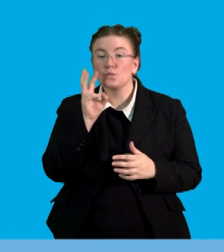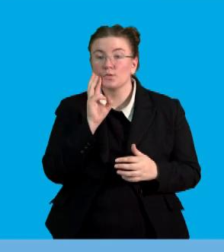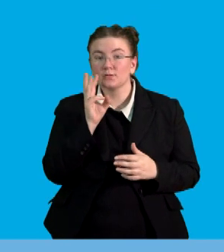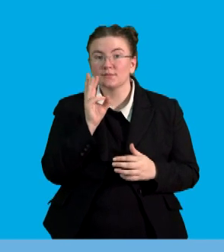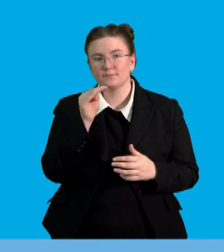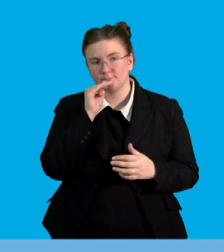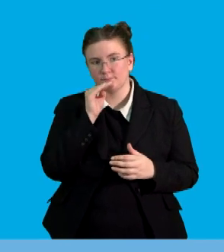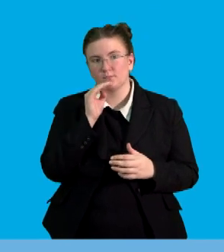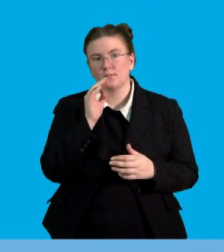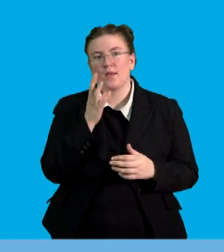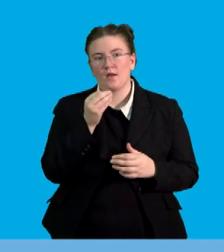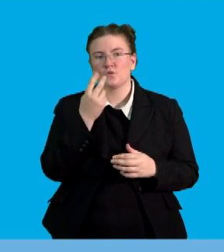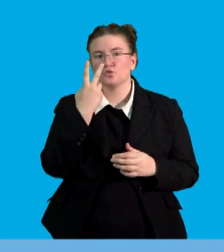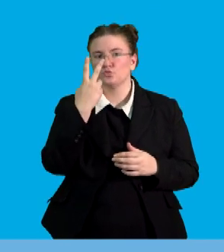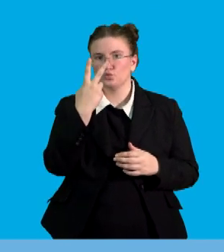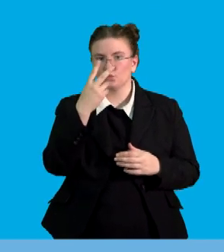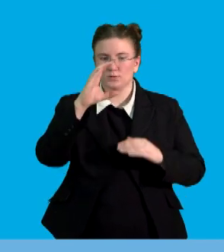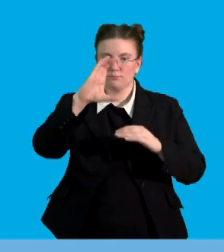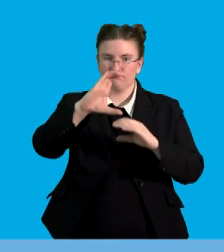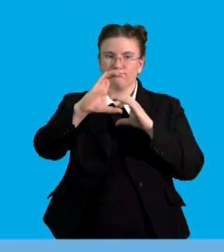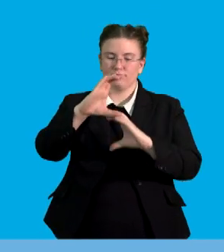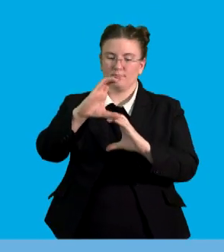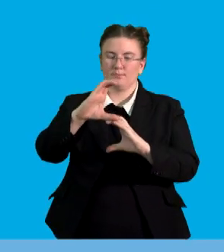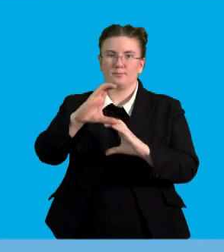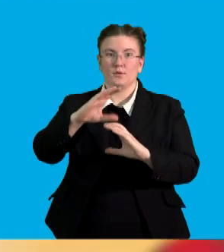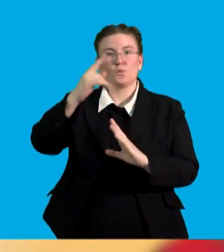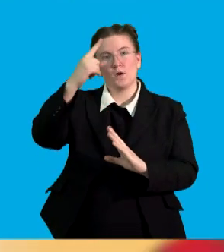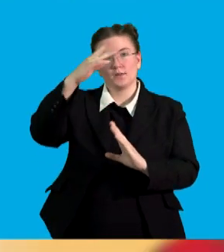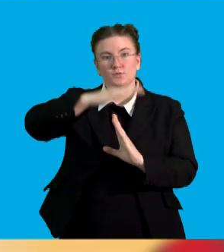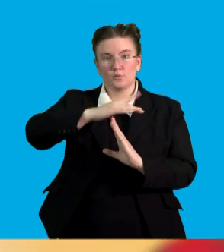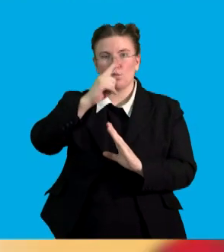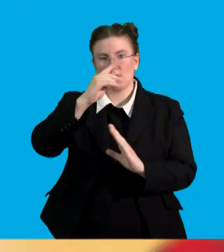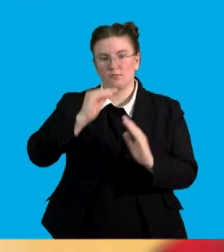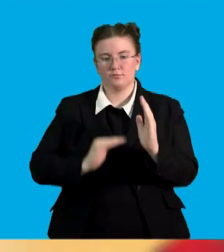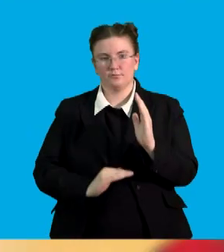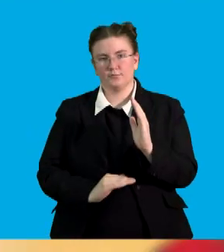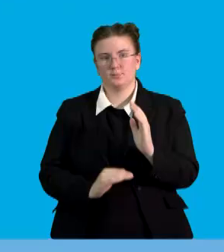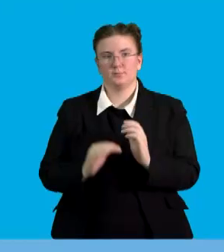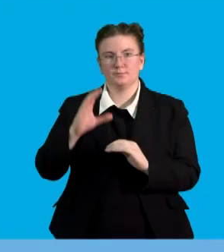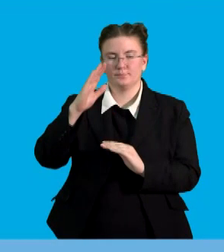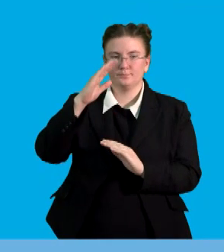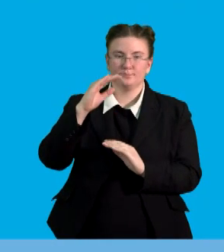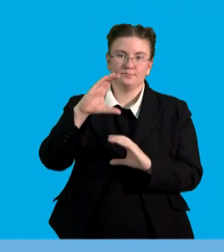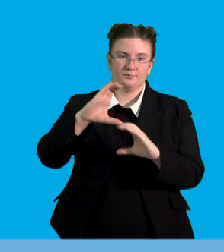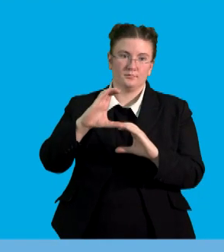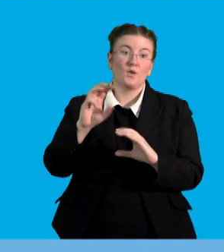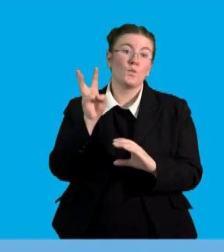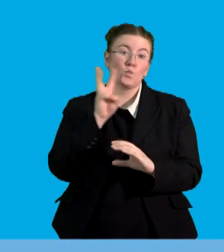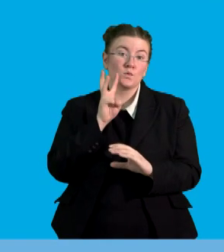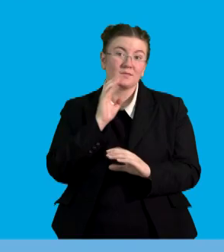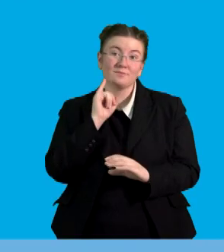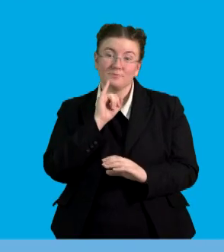for instance, they are going to form two layers. There's going to be a layer on top and the layer at the bottom. So in a certain